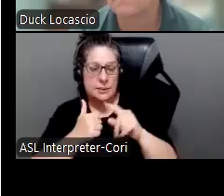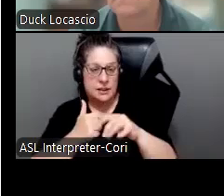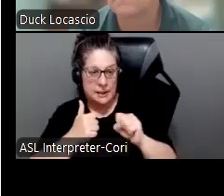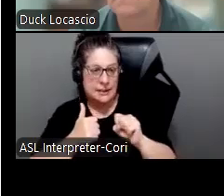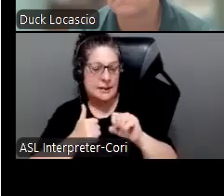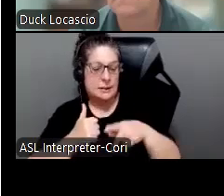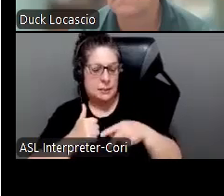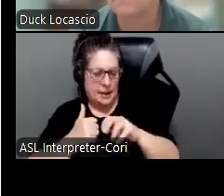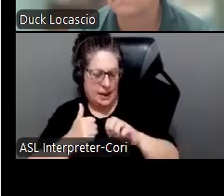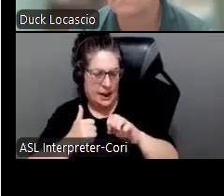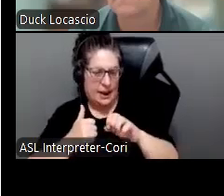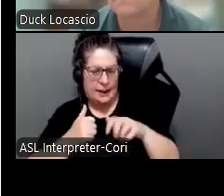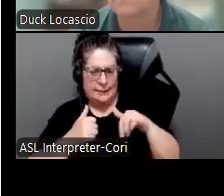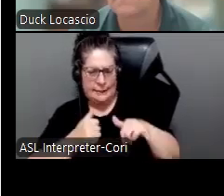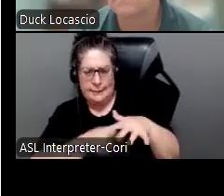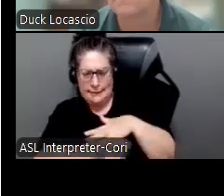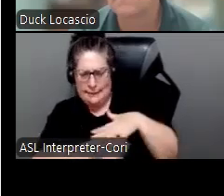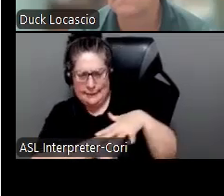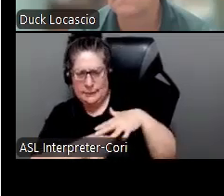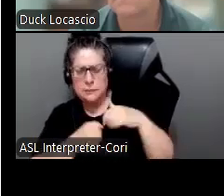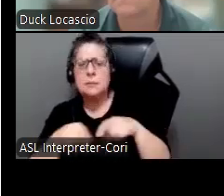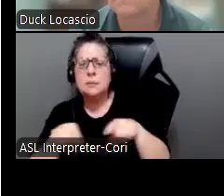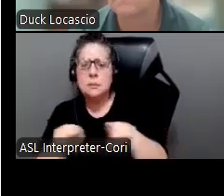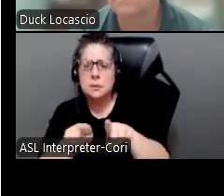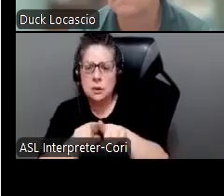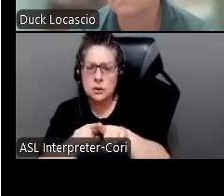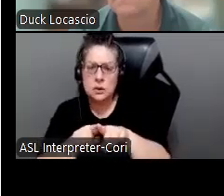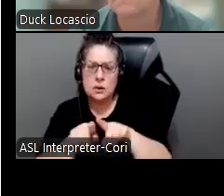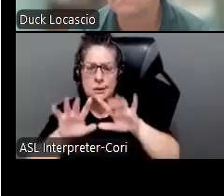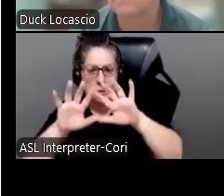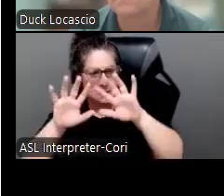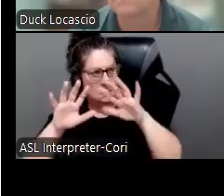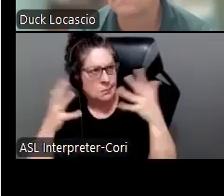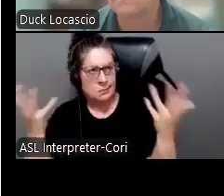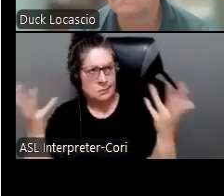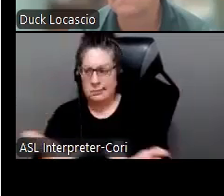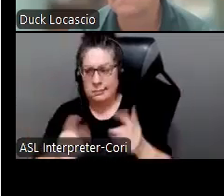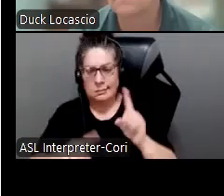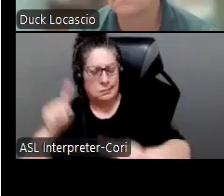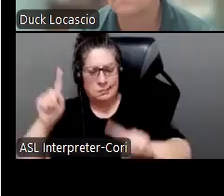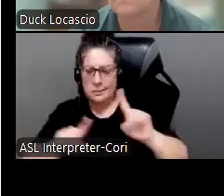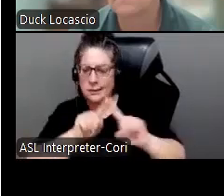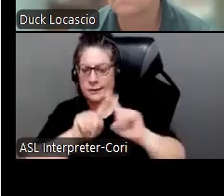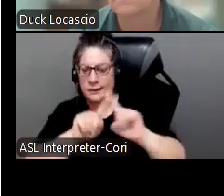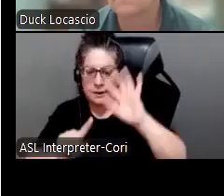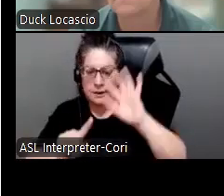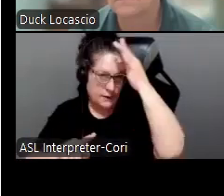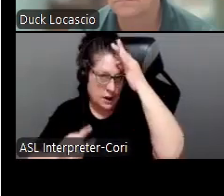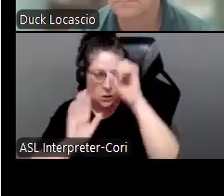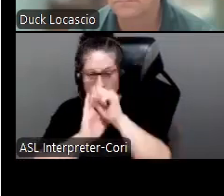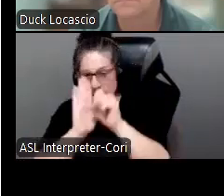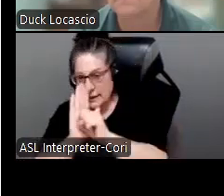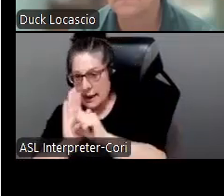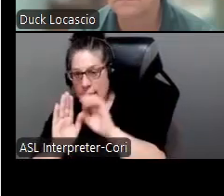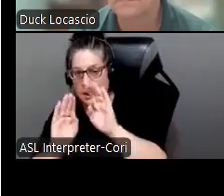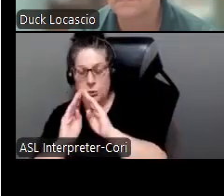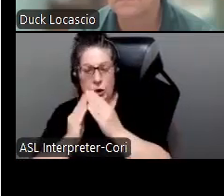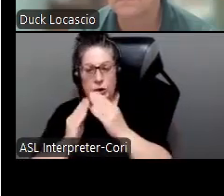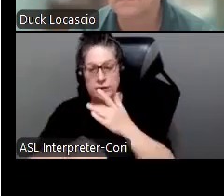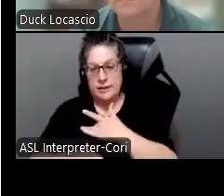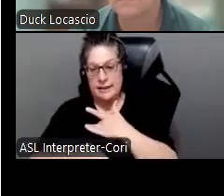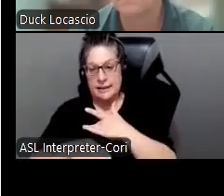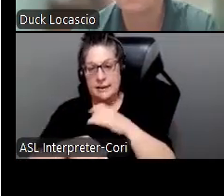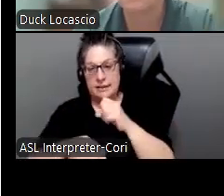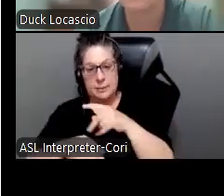for the Willamette Valley here. And then a whole smattering of federal, state, and bureau-sensitive